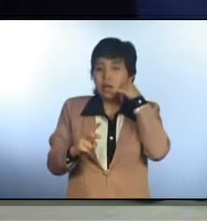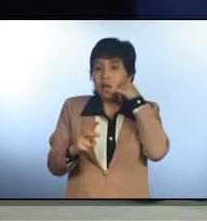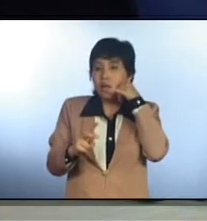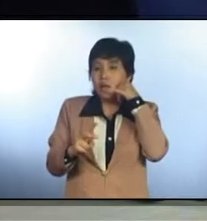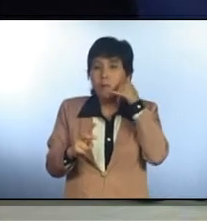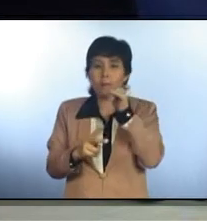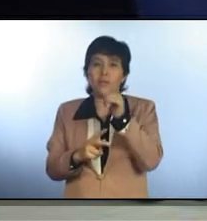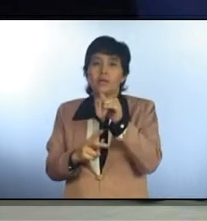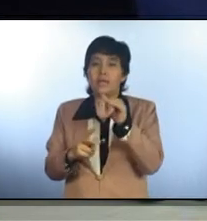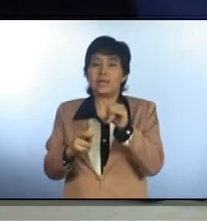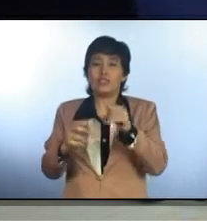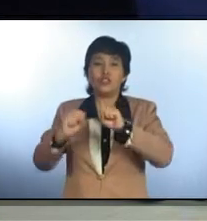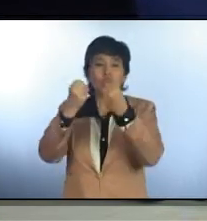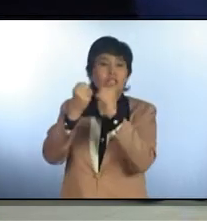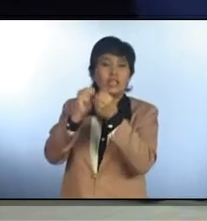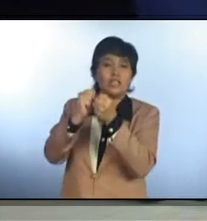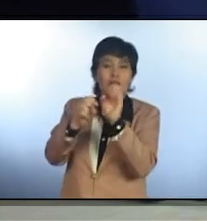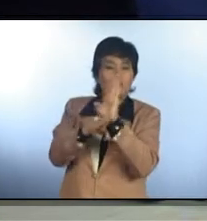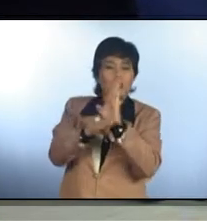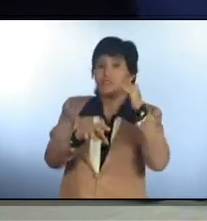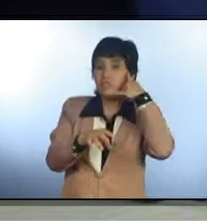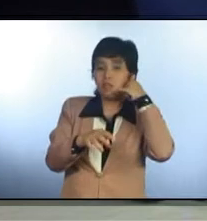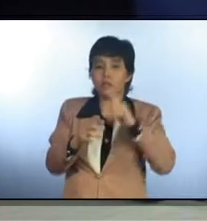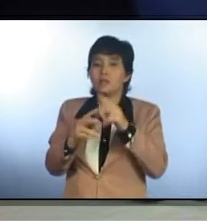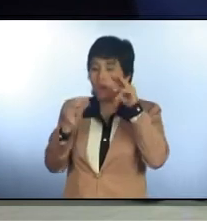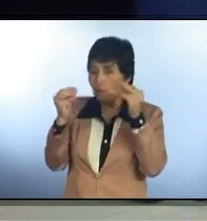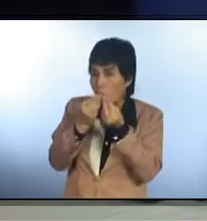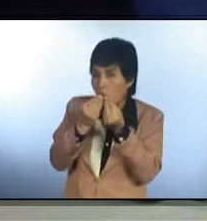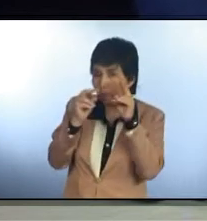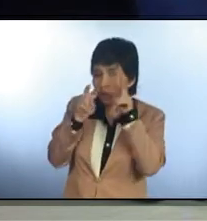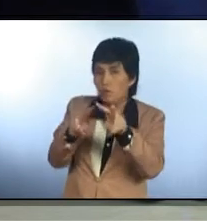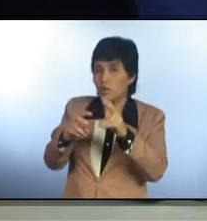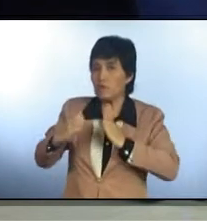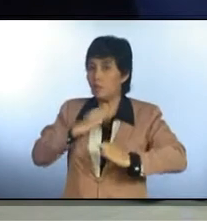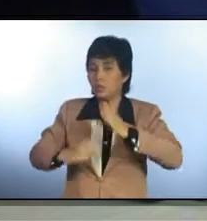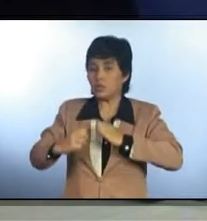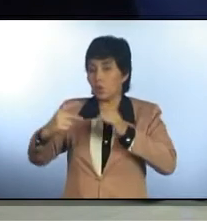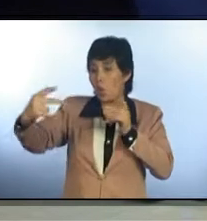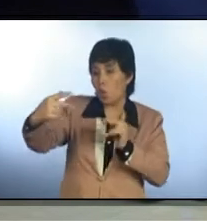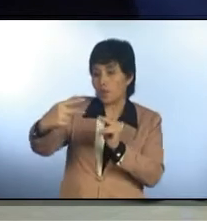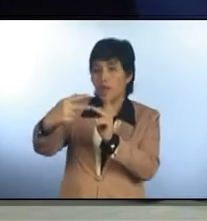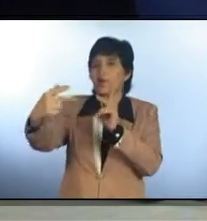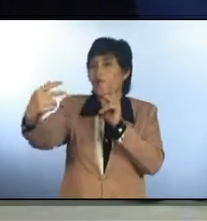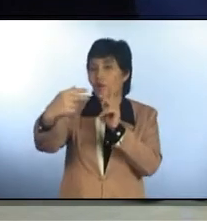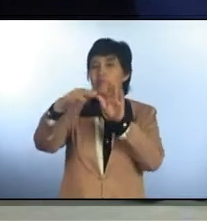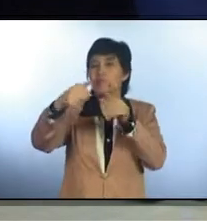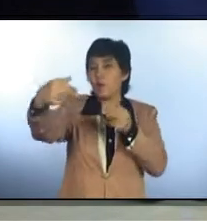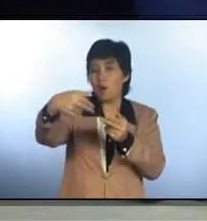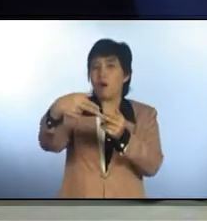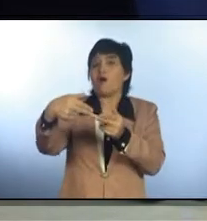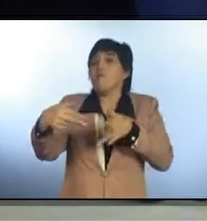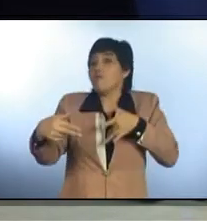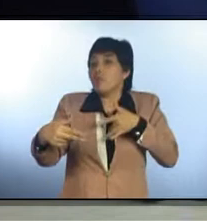company and the advertisement that they make. Most of them, they look in terms of emotion, connecting people, feeling